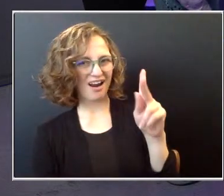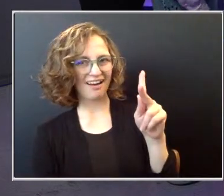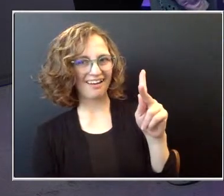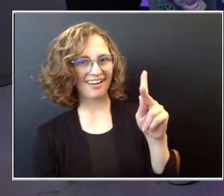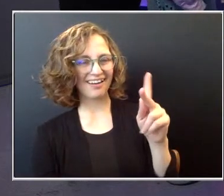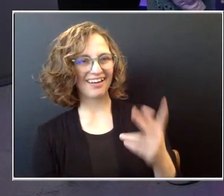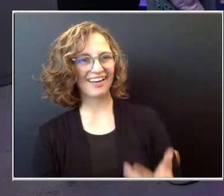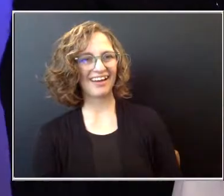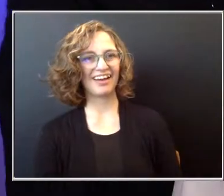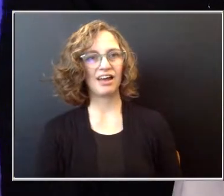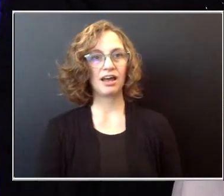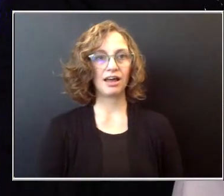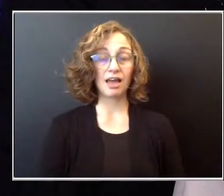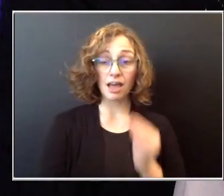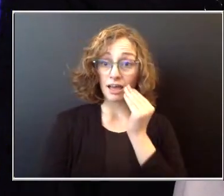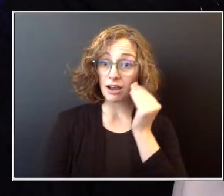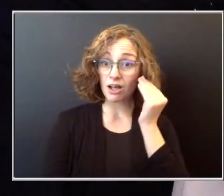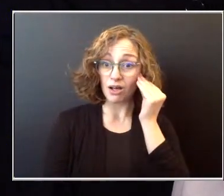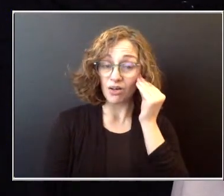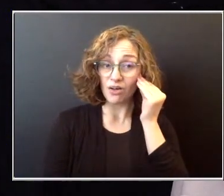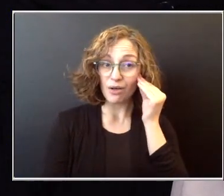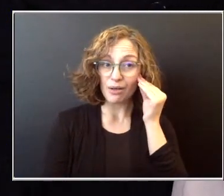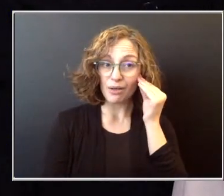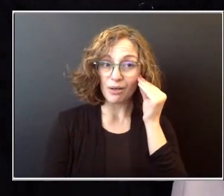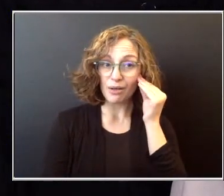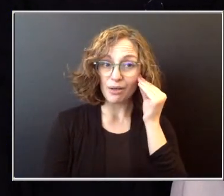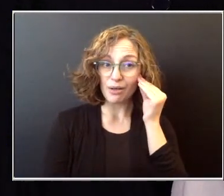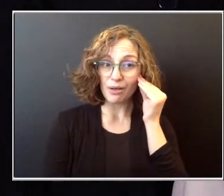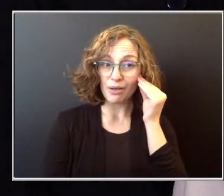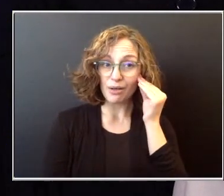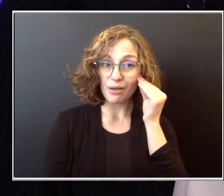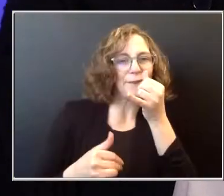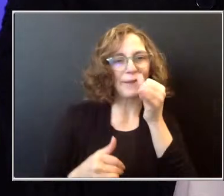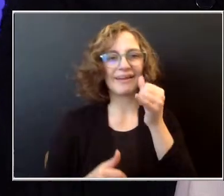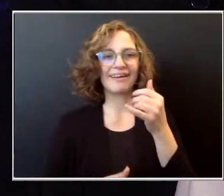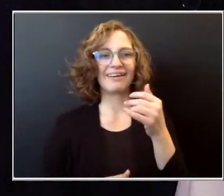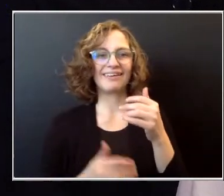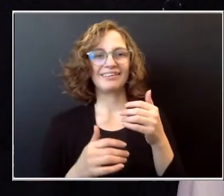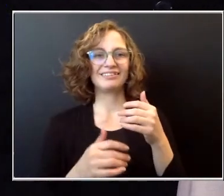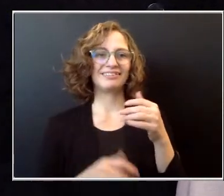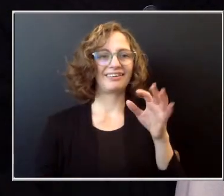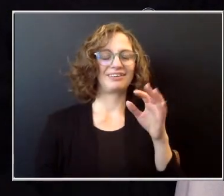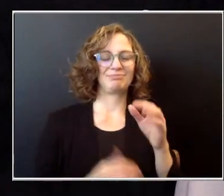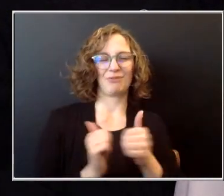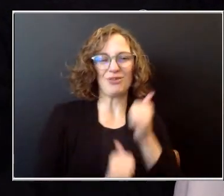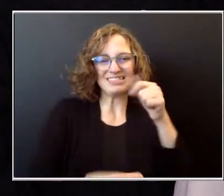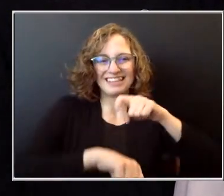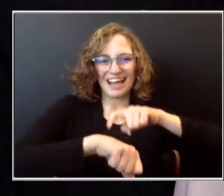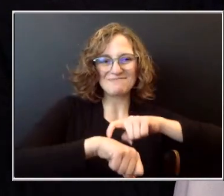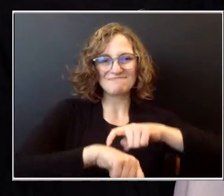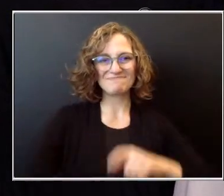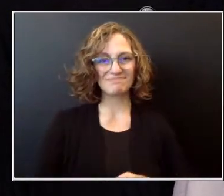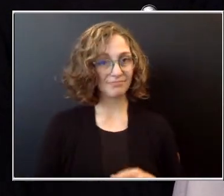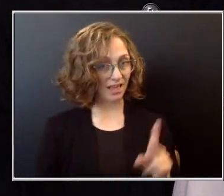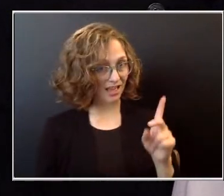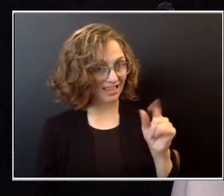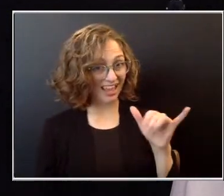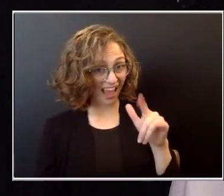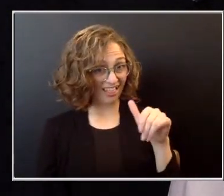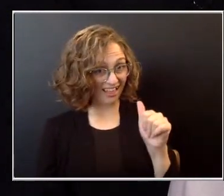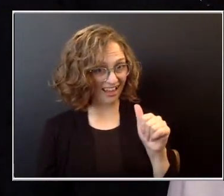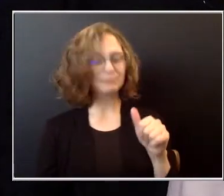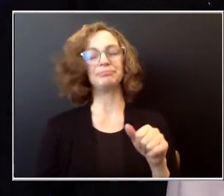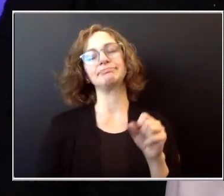at home, he's kind of goofy, like 95% of the time, and. Yeah, Kayla, what do you think? He is kind of... He's